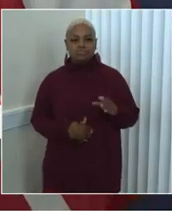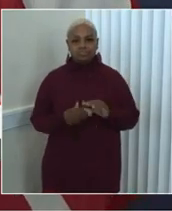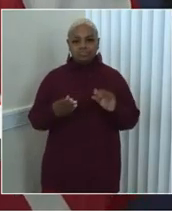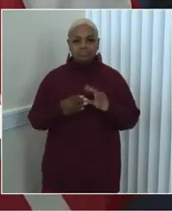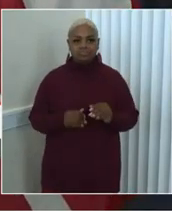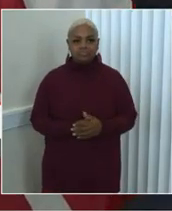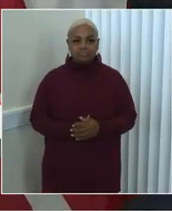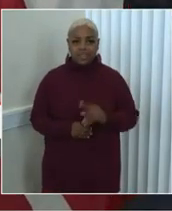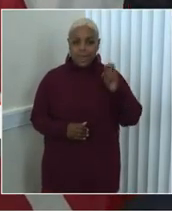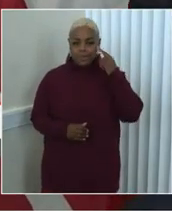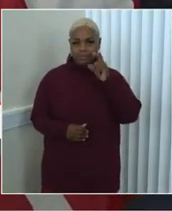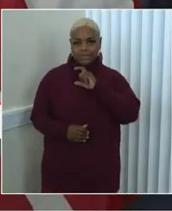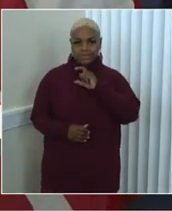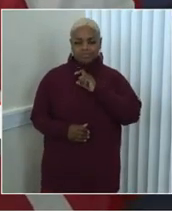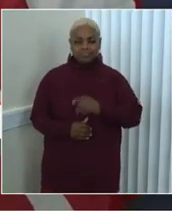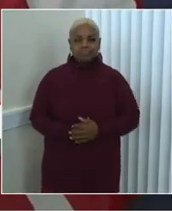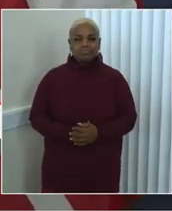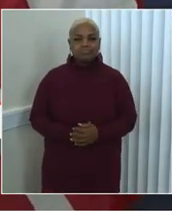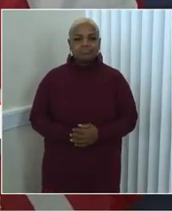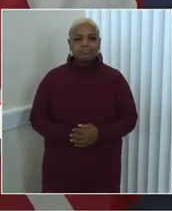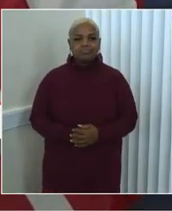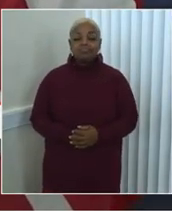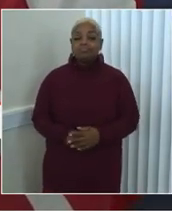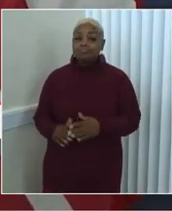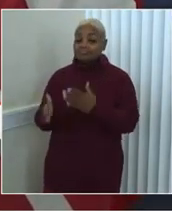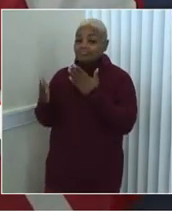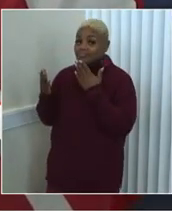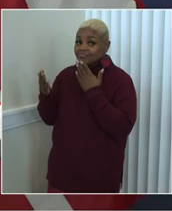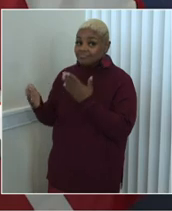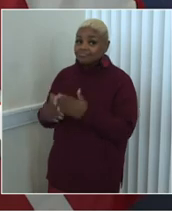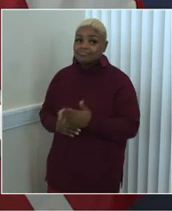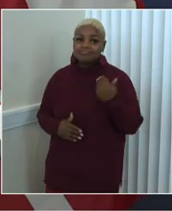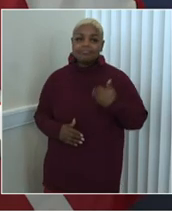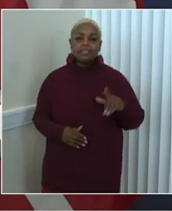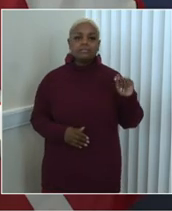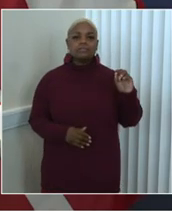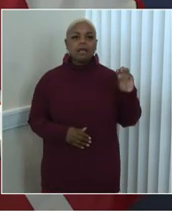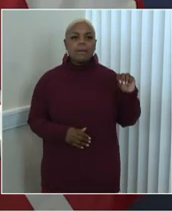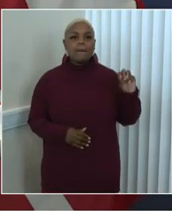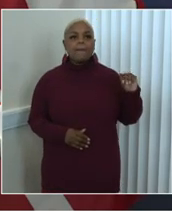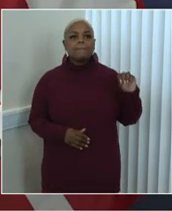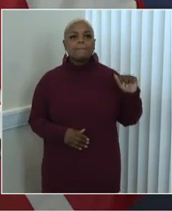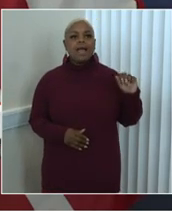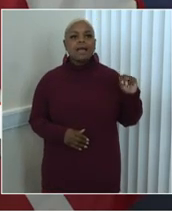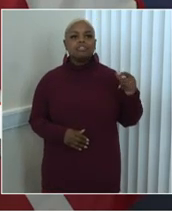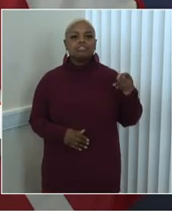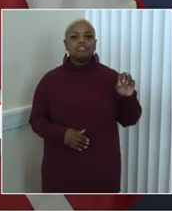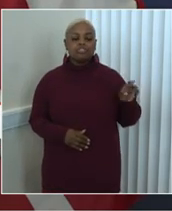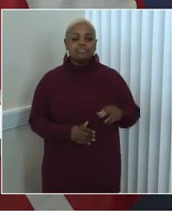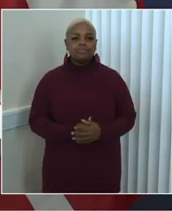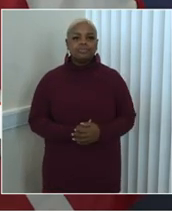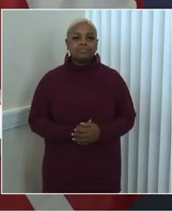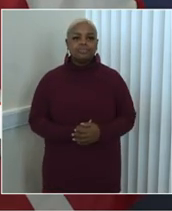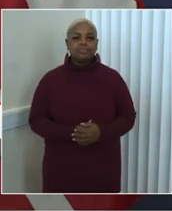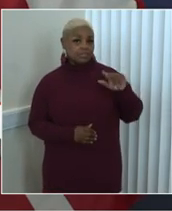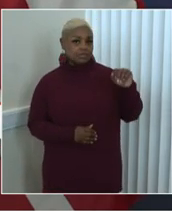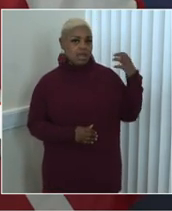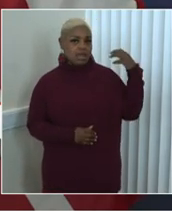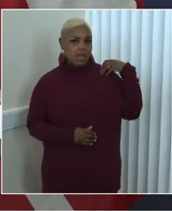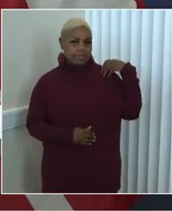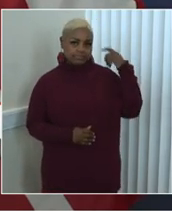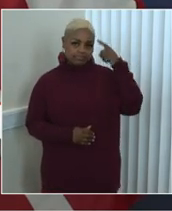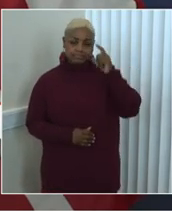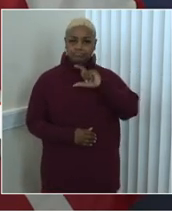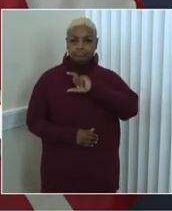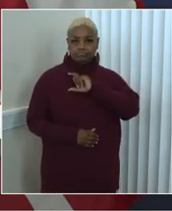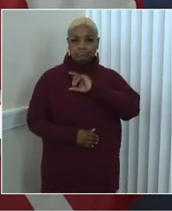Thank you, Chief. Tom Manger, U.S. Capitol Police. Our security posture at the Capitol remains basically